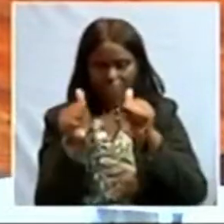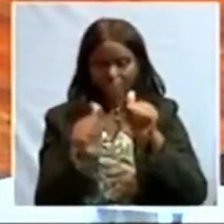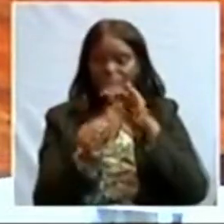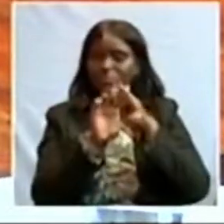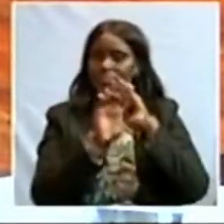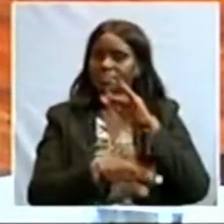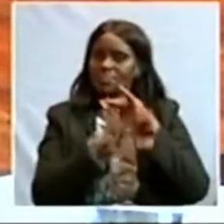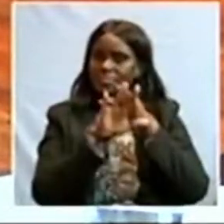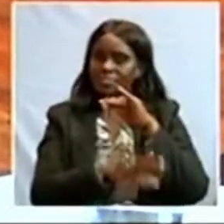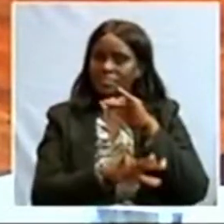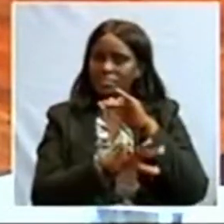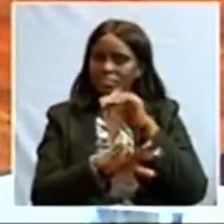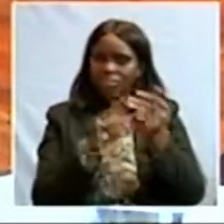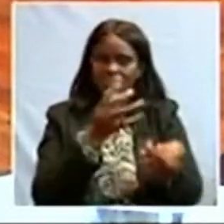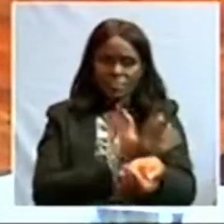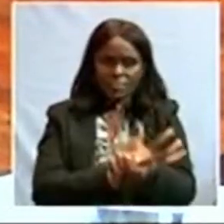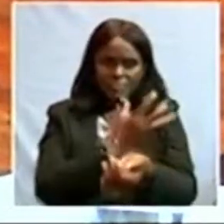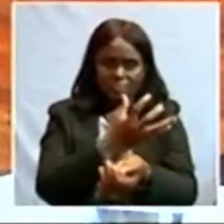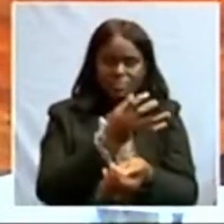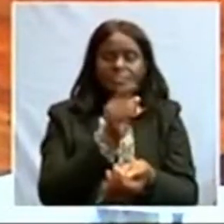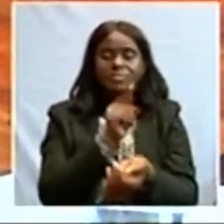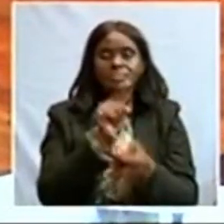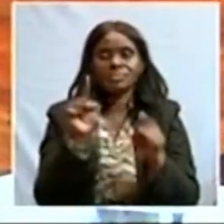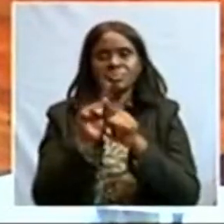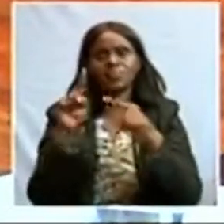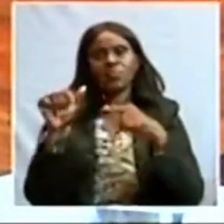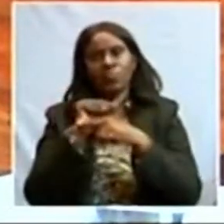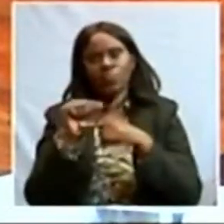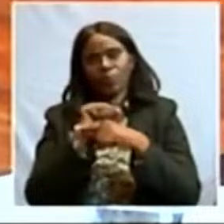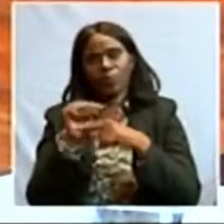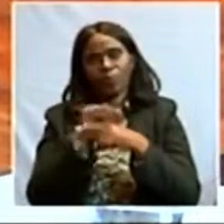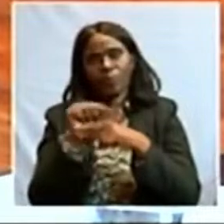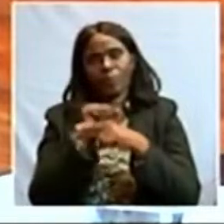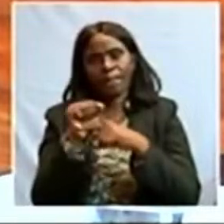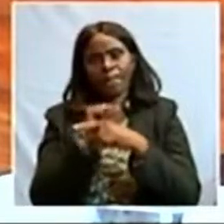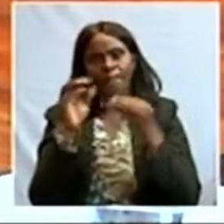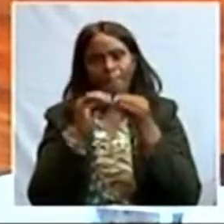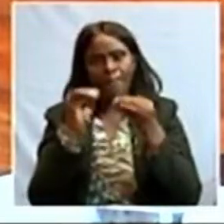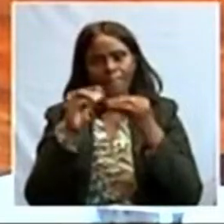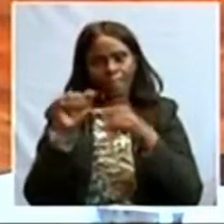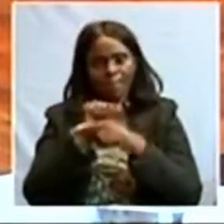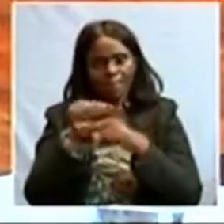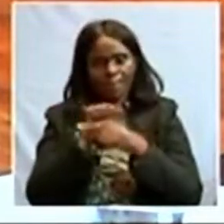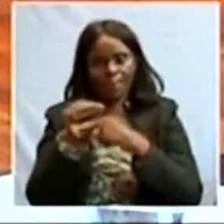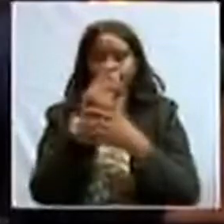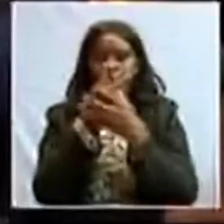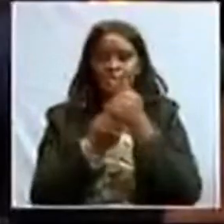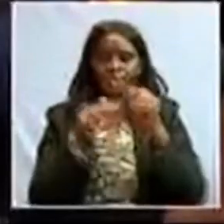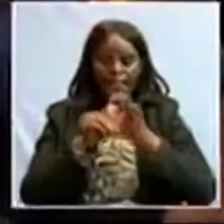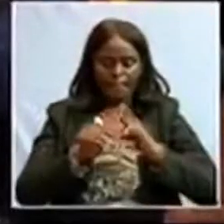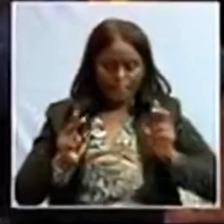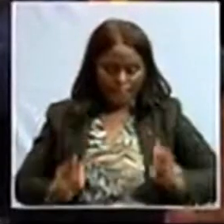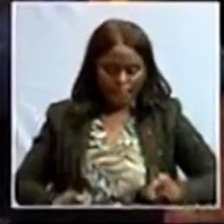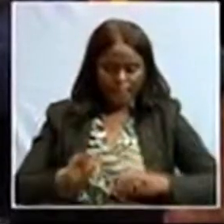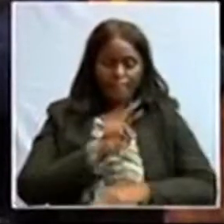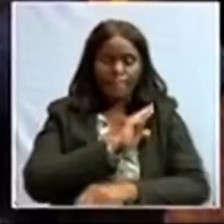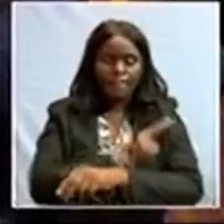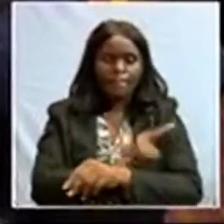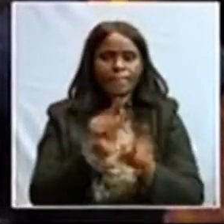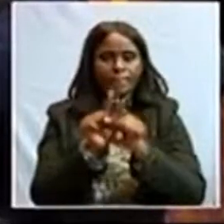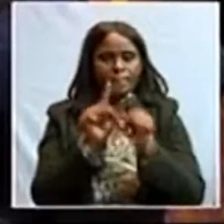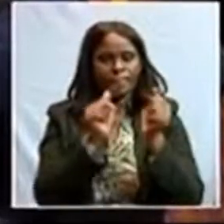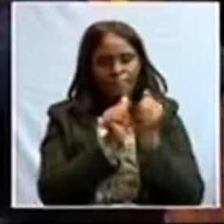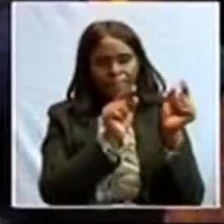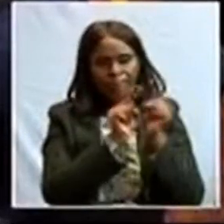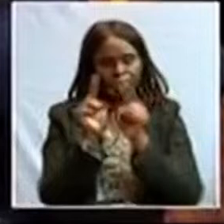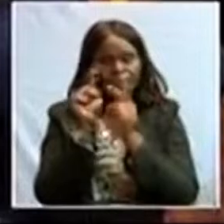under devolution is capacity building both in the human resource and also